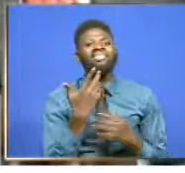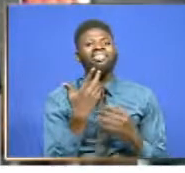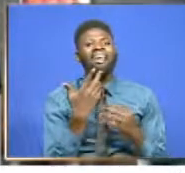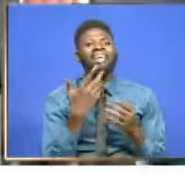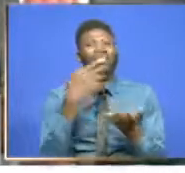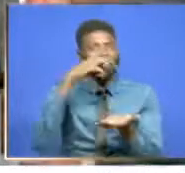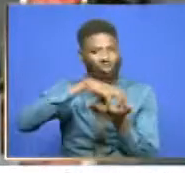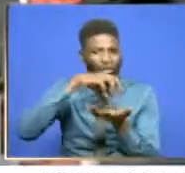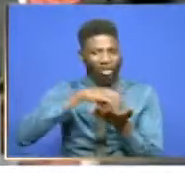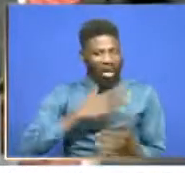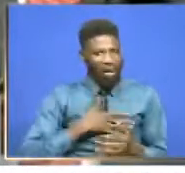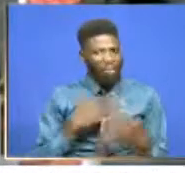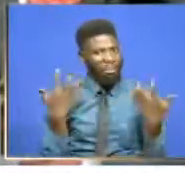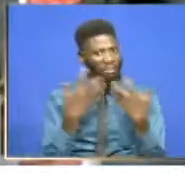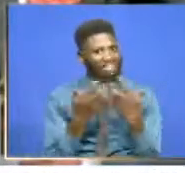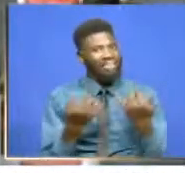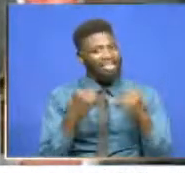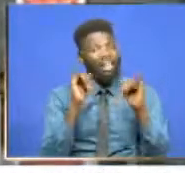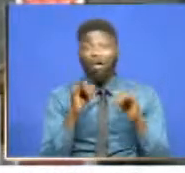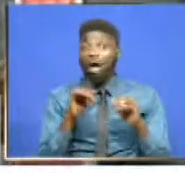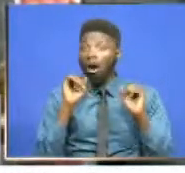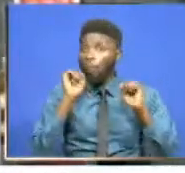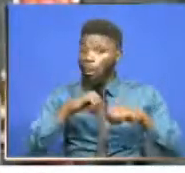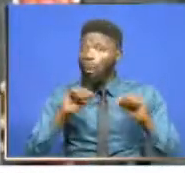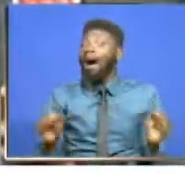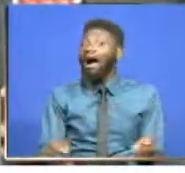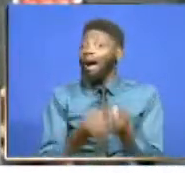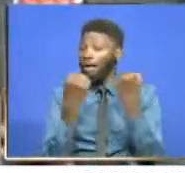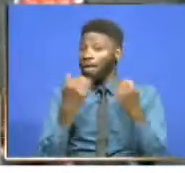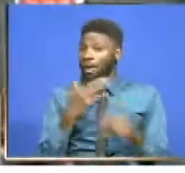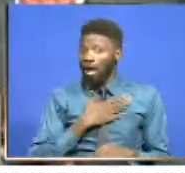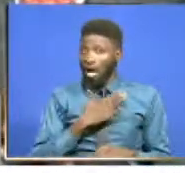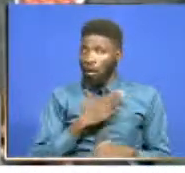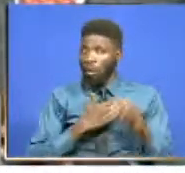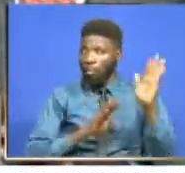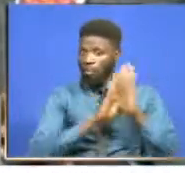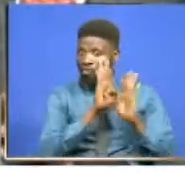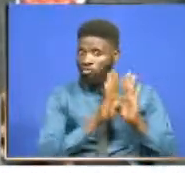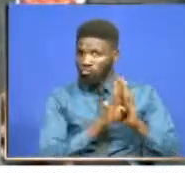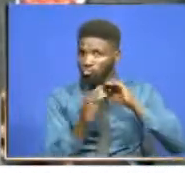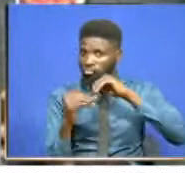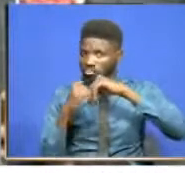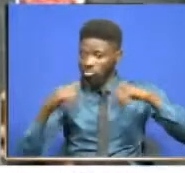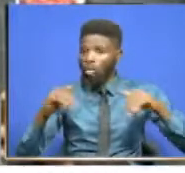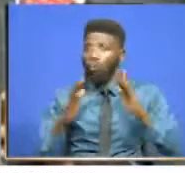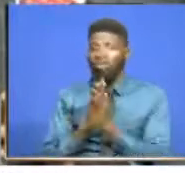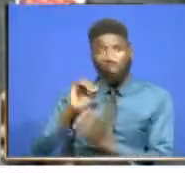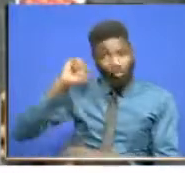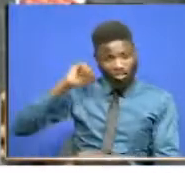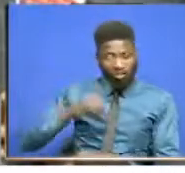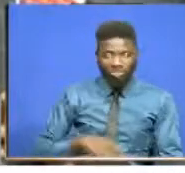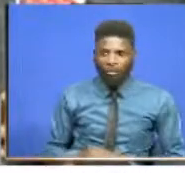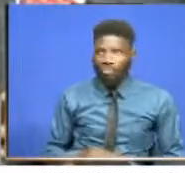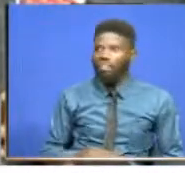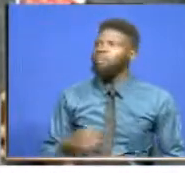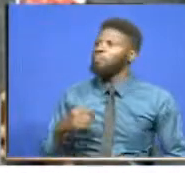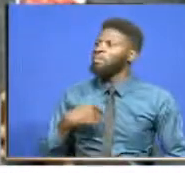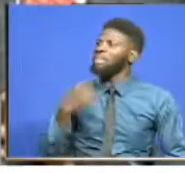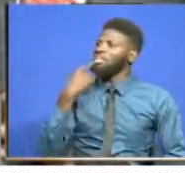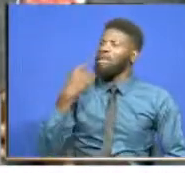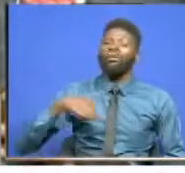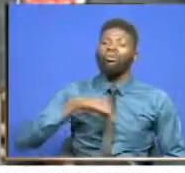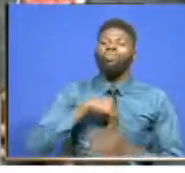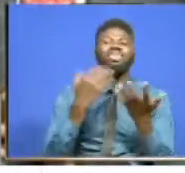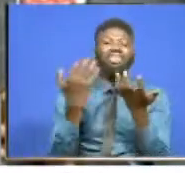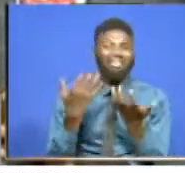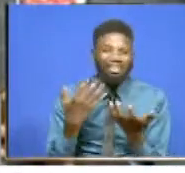is possible. Is it possible and practical for us to separate development and politics? We did not, in my very considered opinion, we did not need handshake. What we needed is to